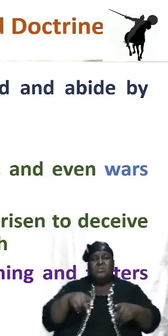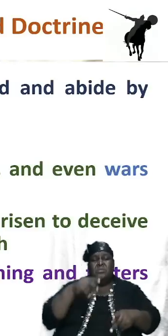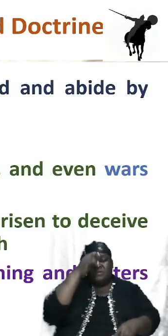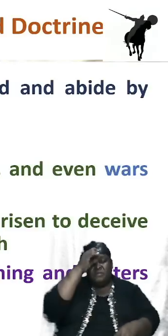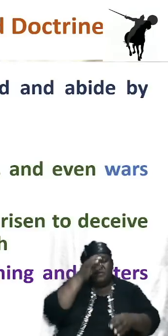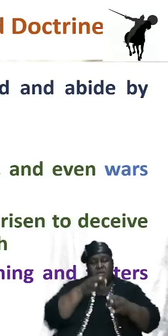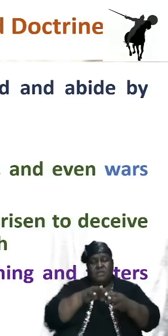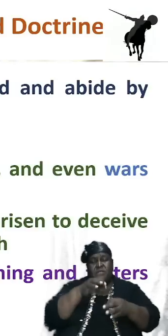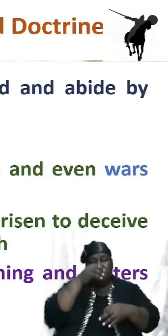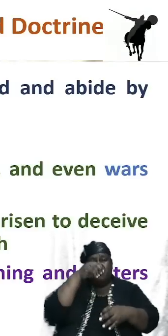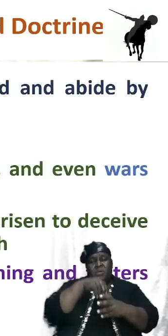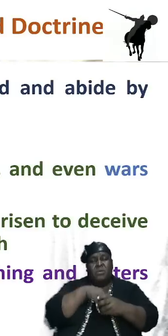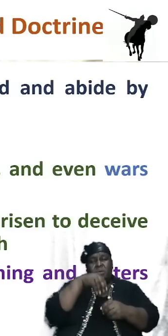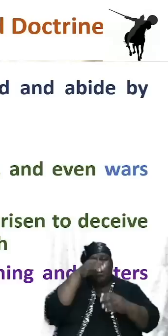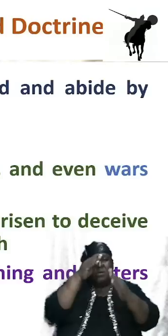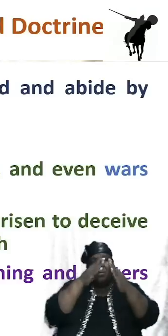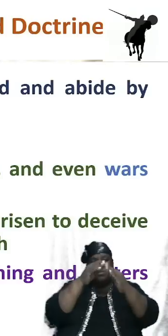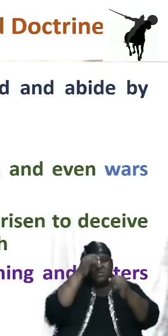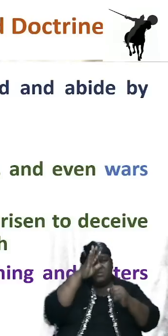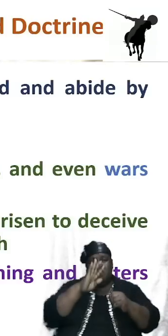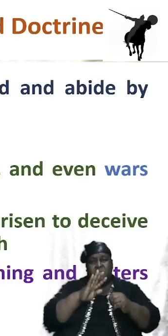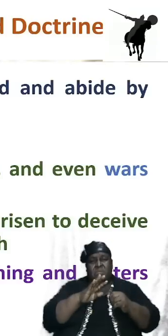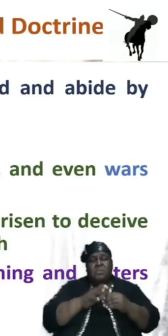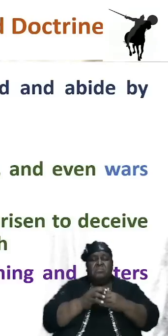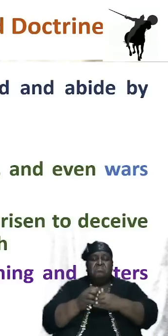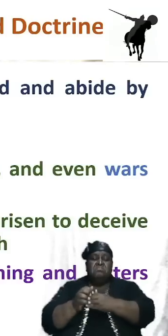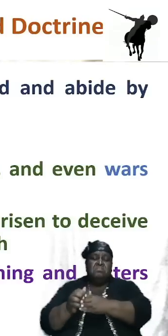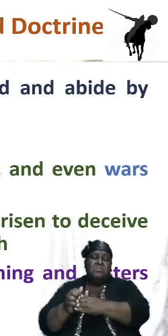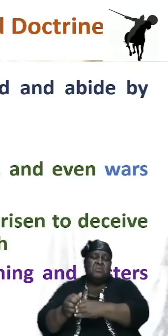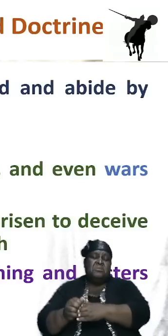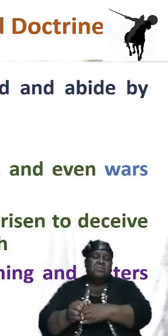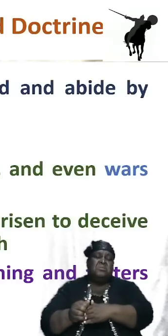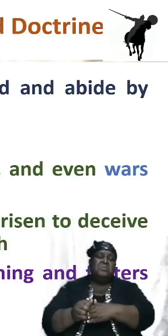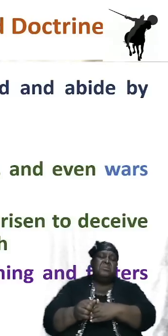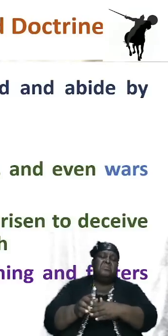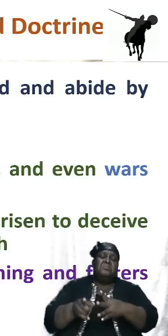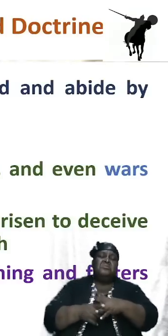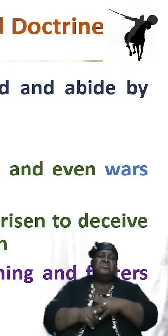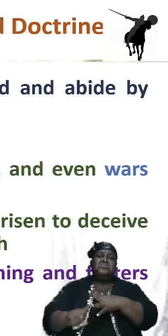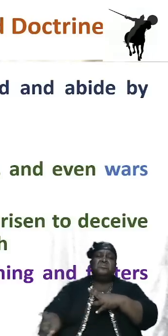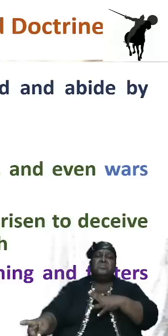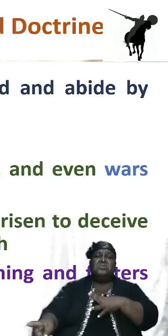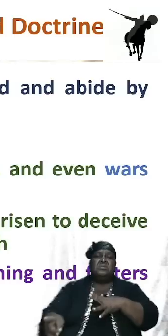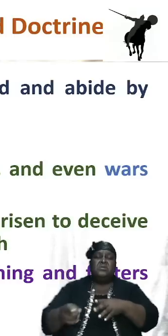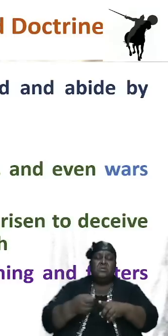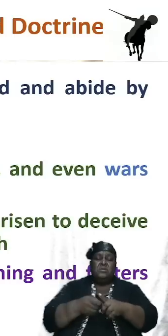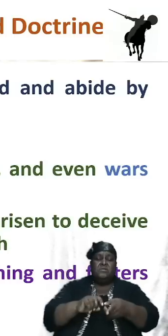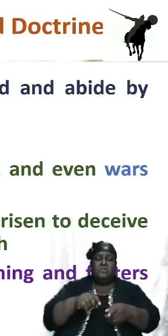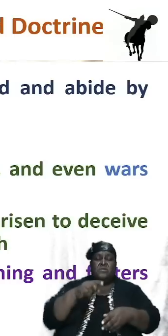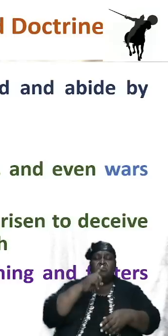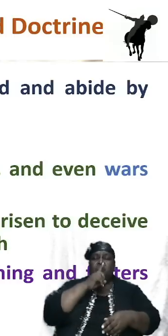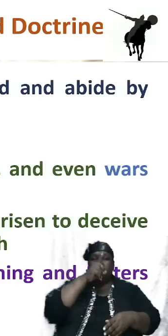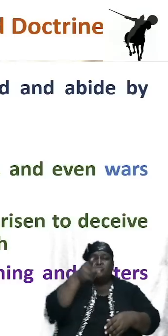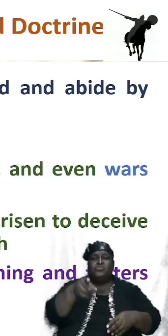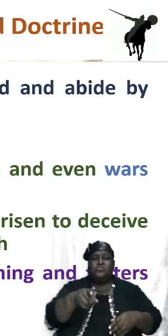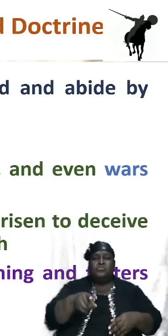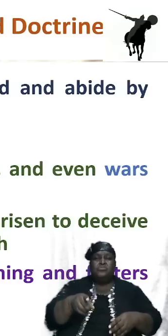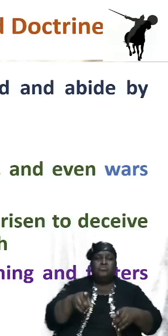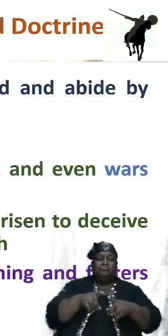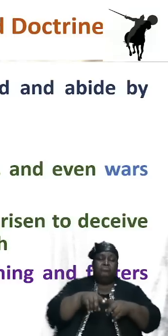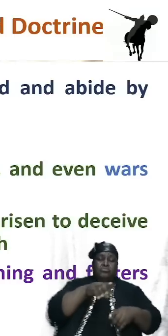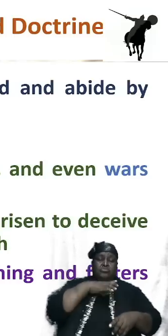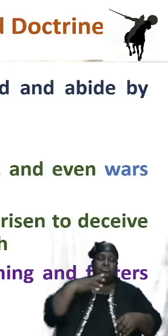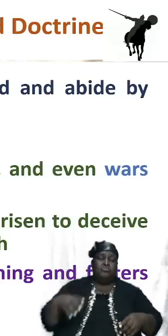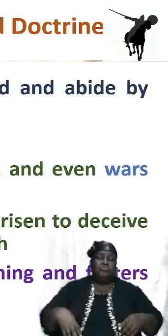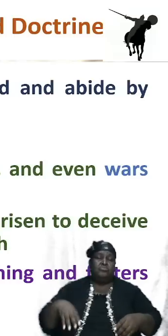God and to lead them astray from truth. And therefore, as Christians, very important that we understand